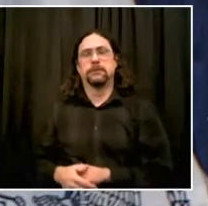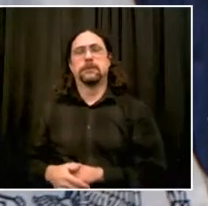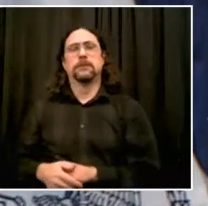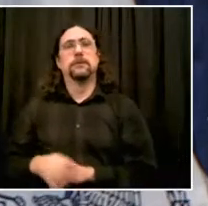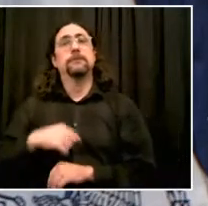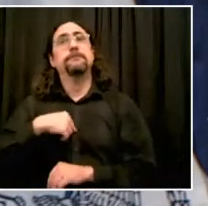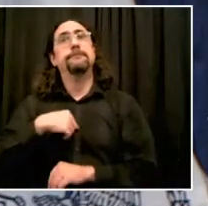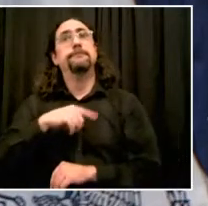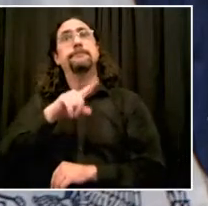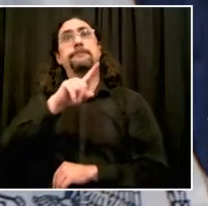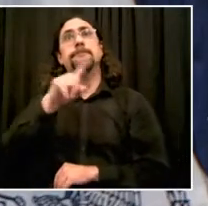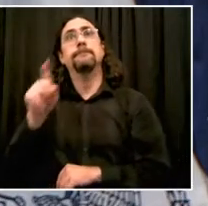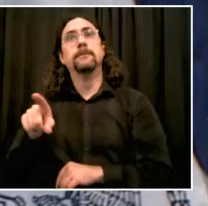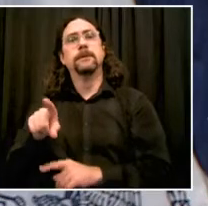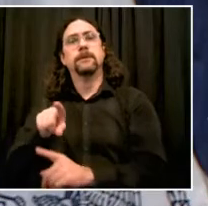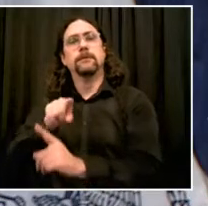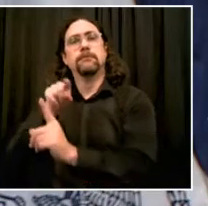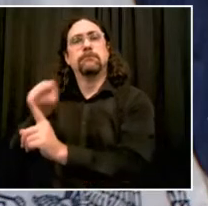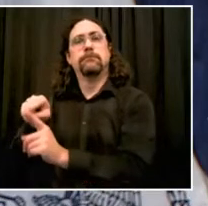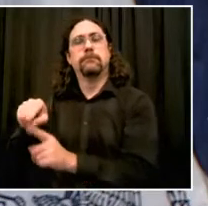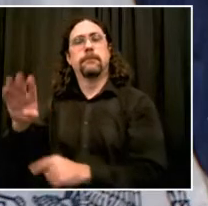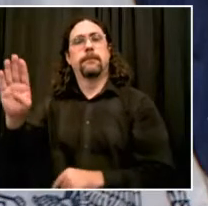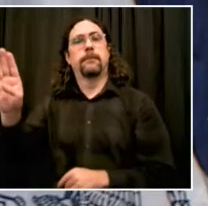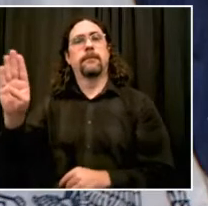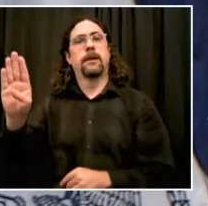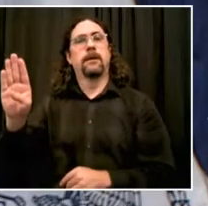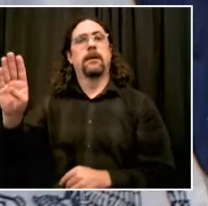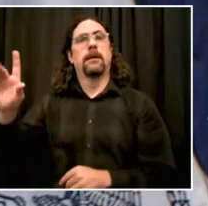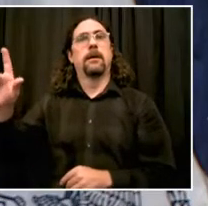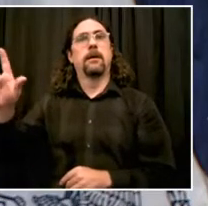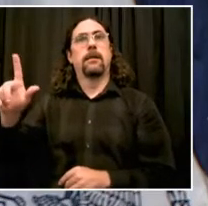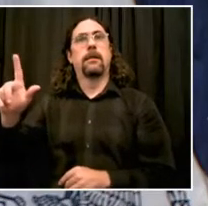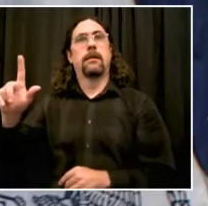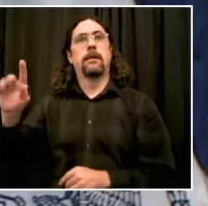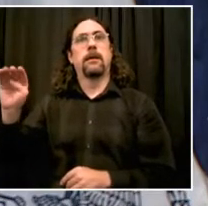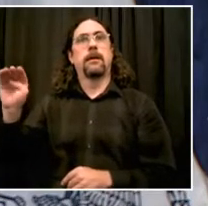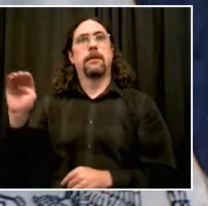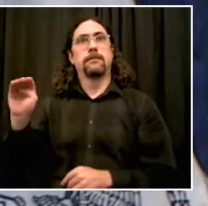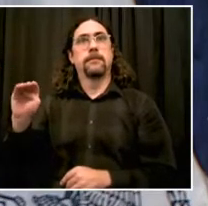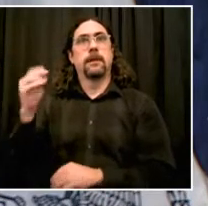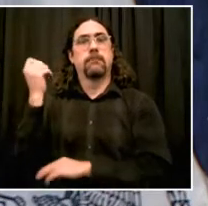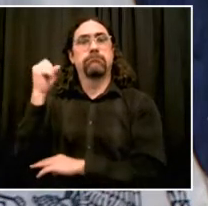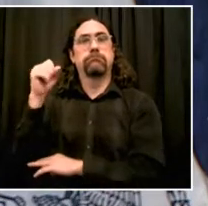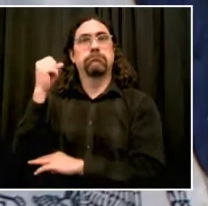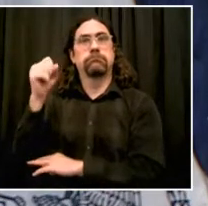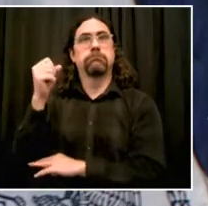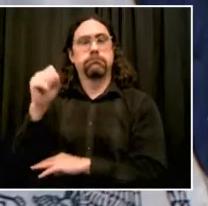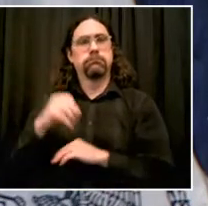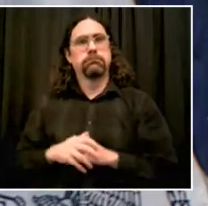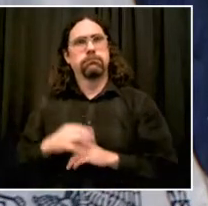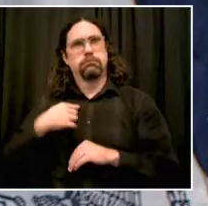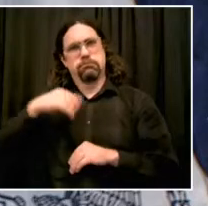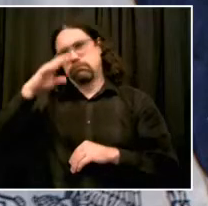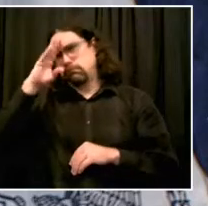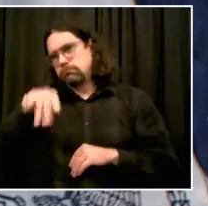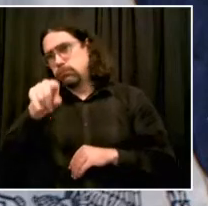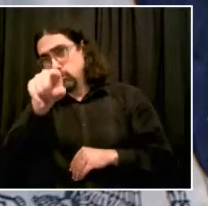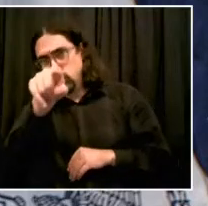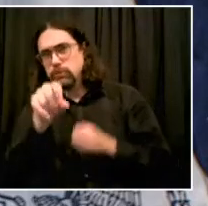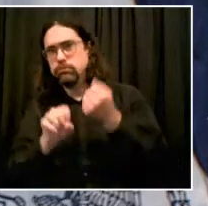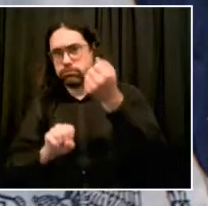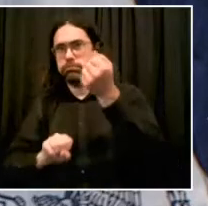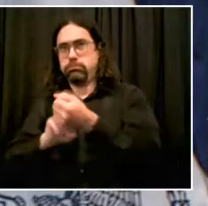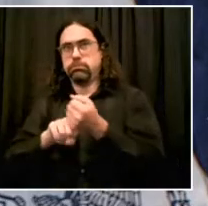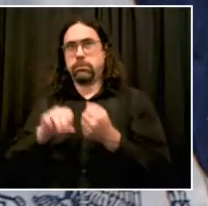and opposition to the importance of the nuclear family. You're a supporter of Israel, and you have a long marriage with a lovely wife and children. My question is, do you